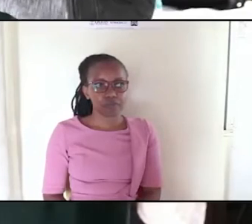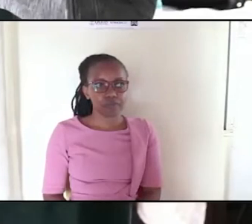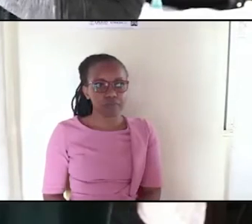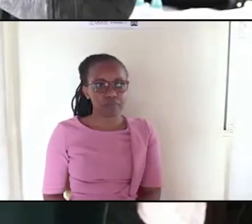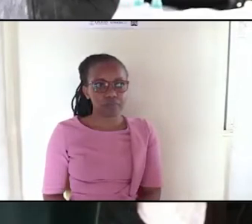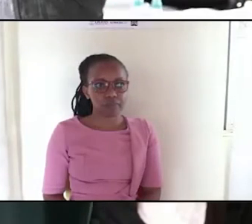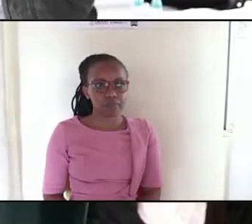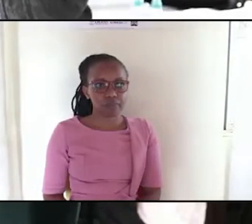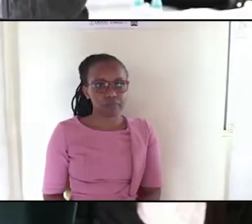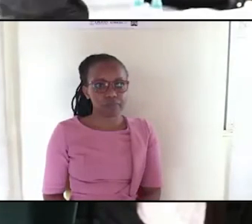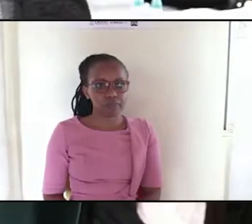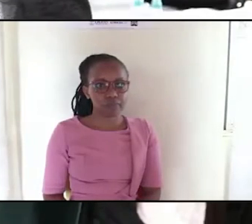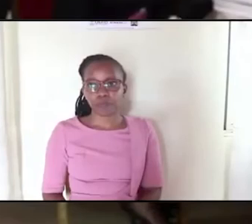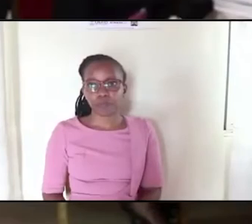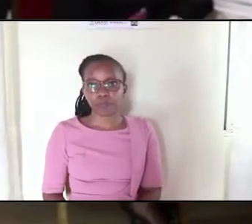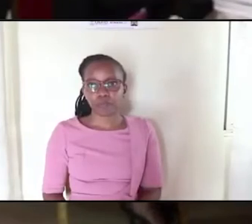say hi to the